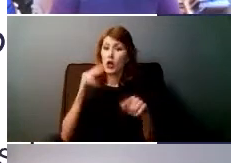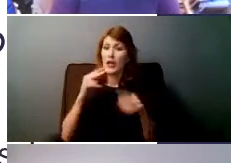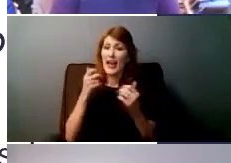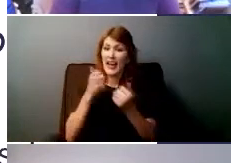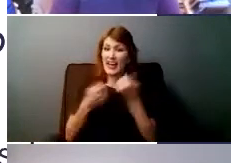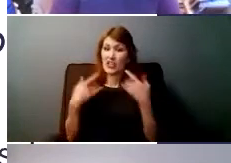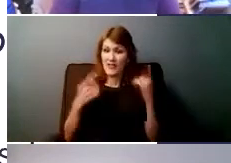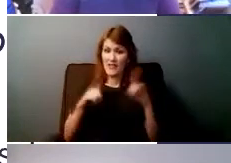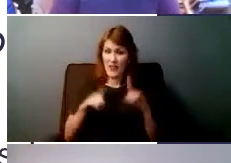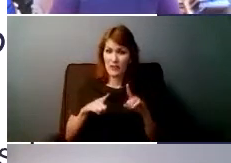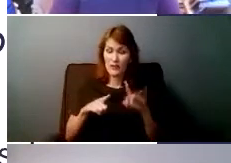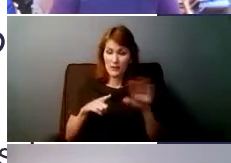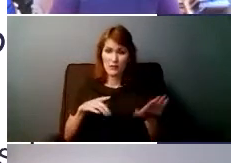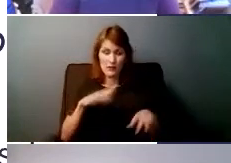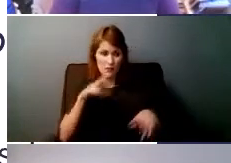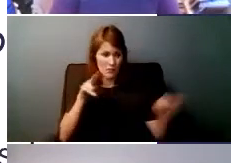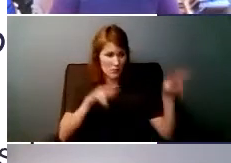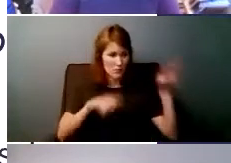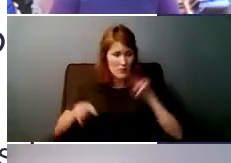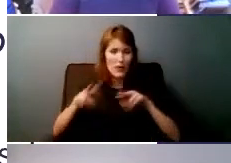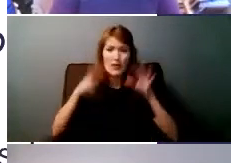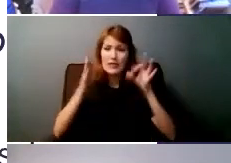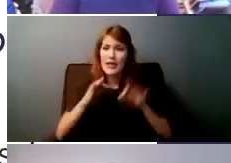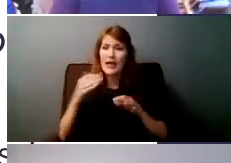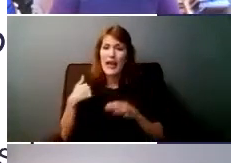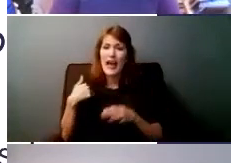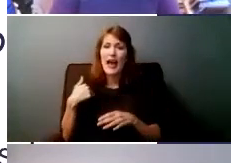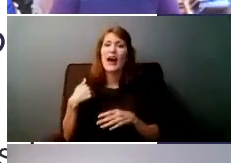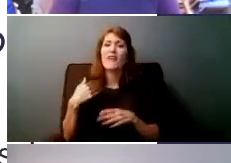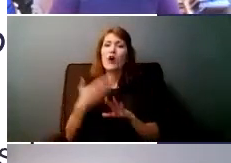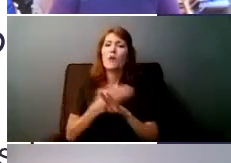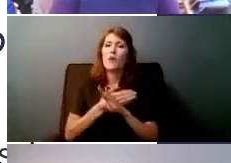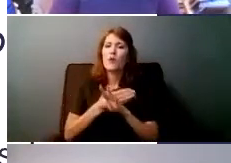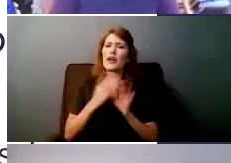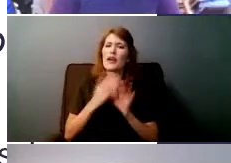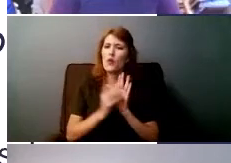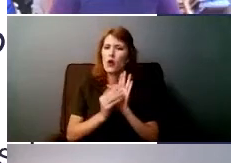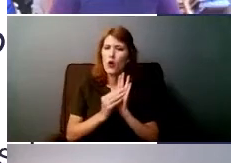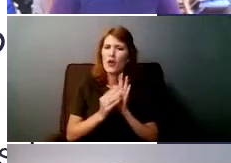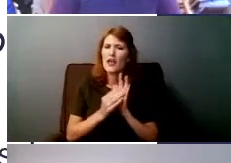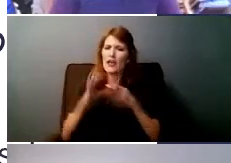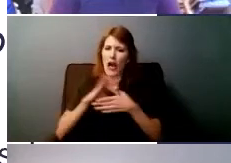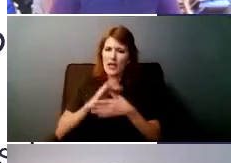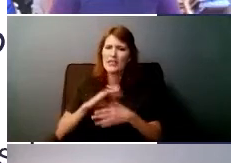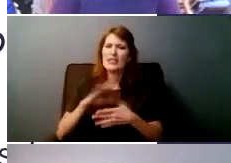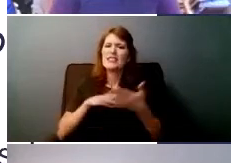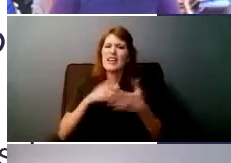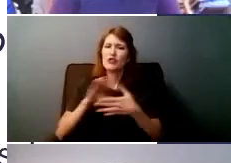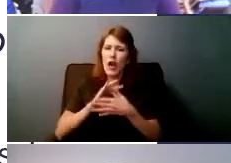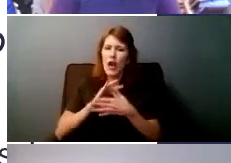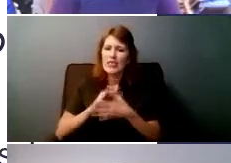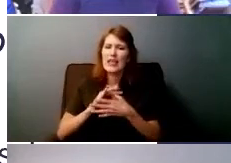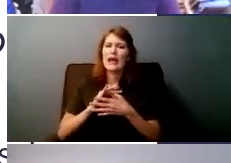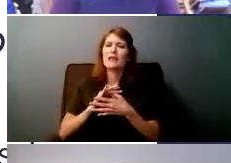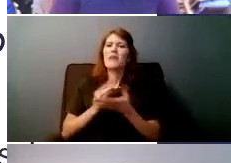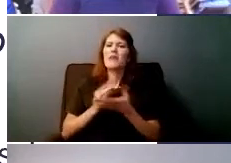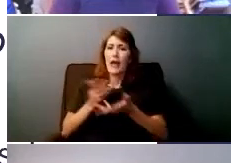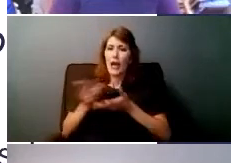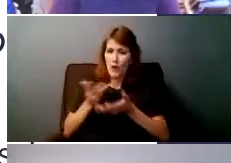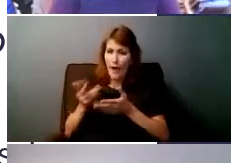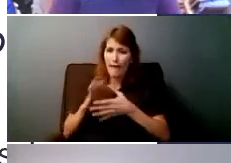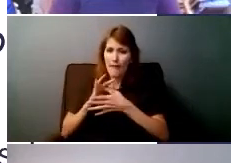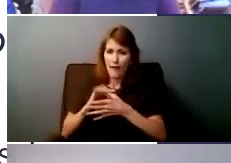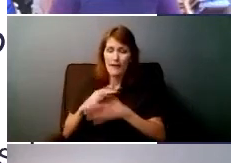to have a combination of pre-recorded content, scheduled content, interactive content, and